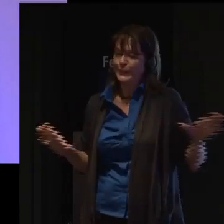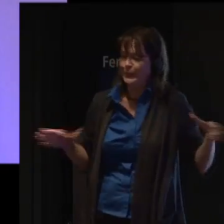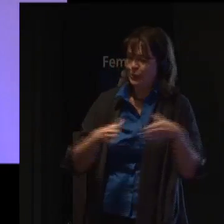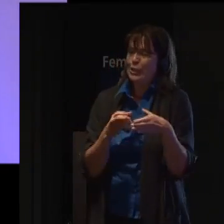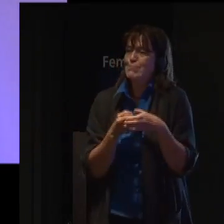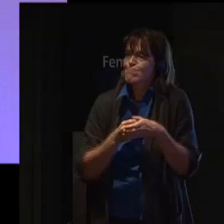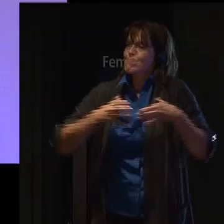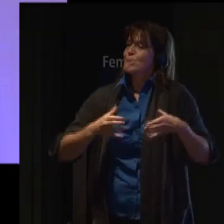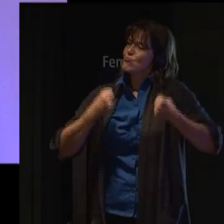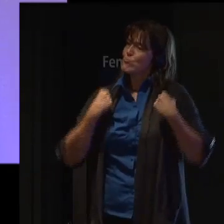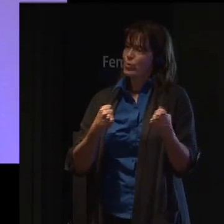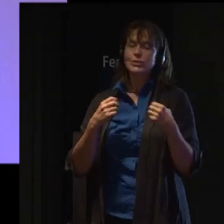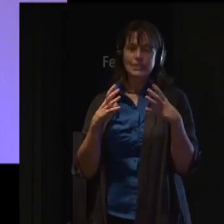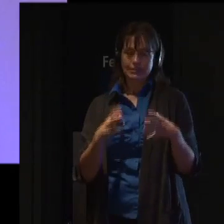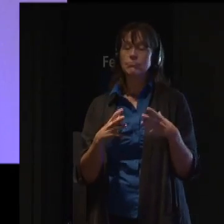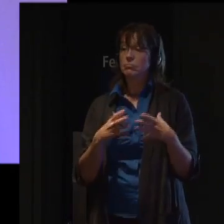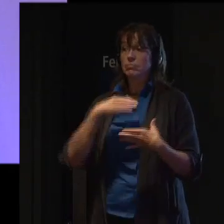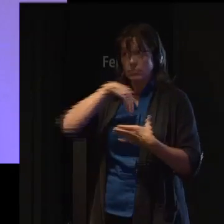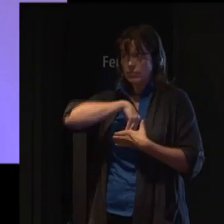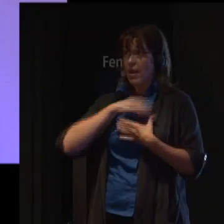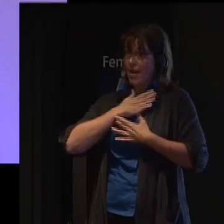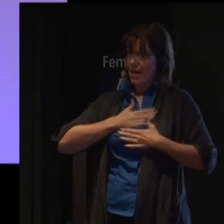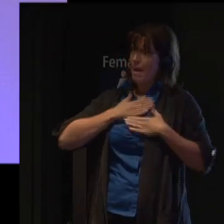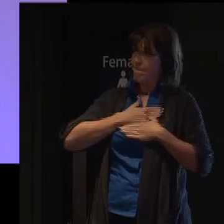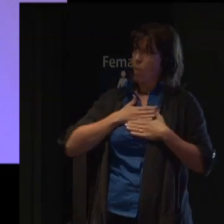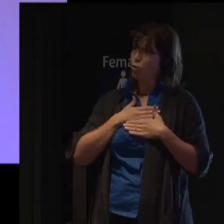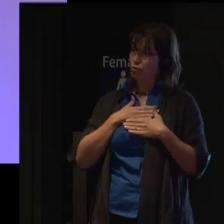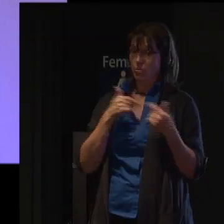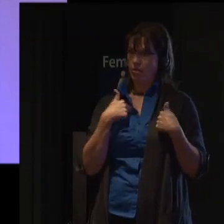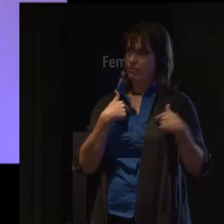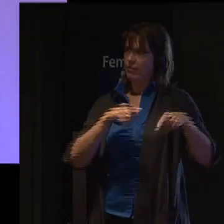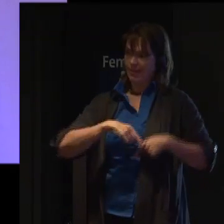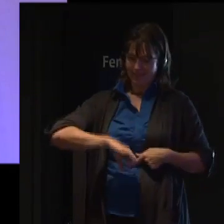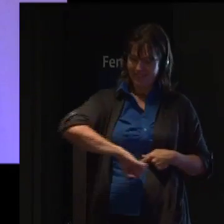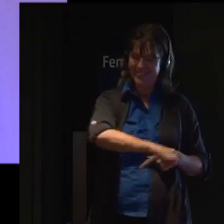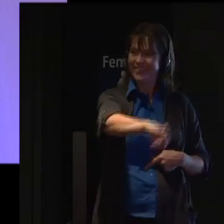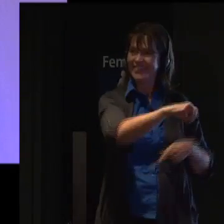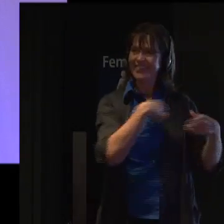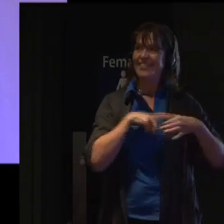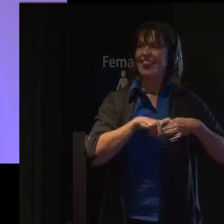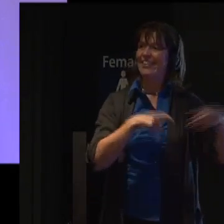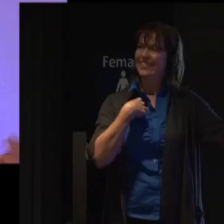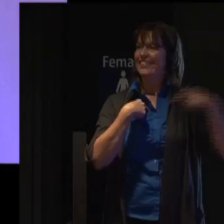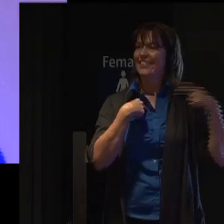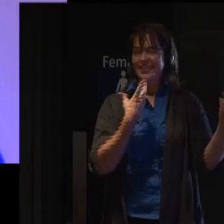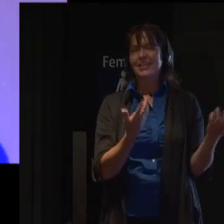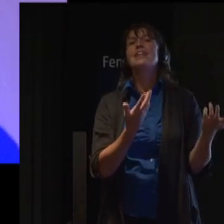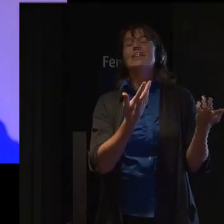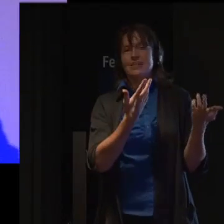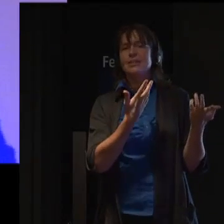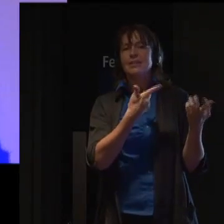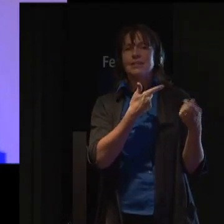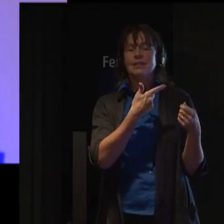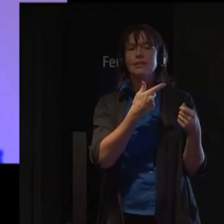And of course, there's an emotional effect. I'm part of it. And if I'm part of it, I'll be back. And